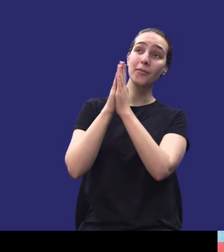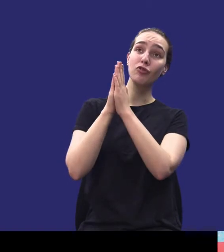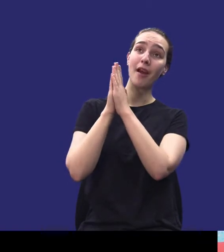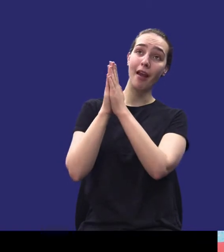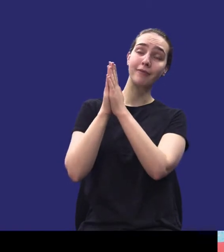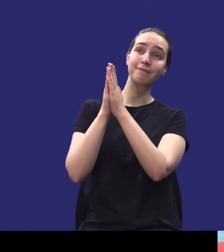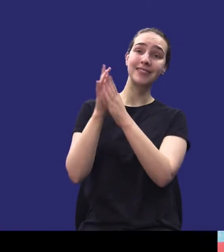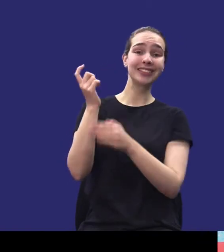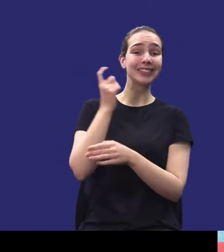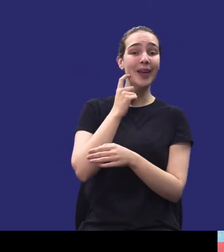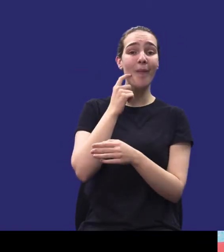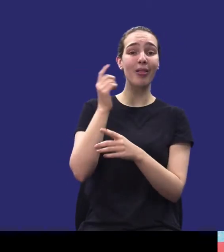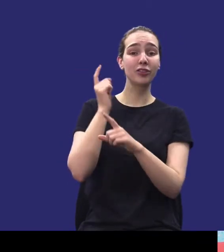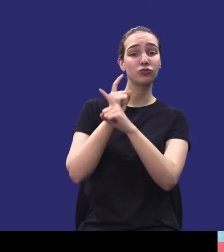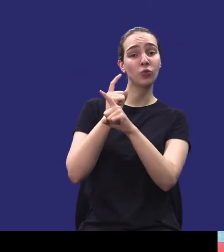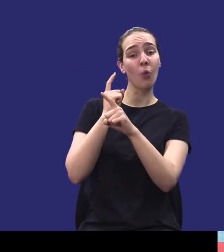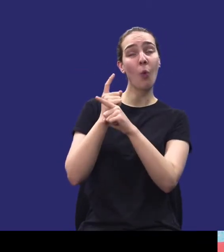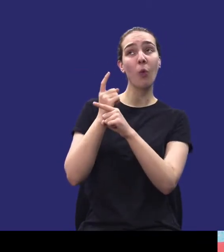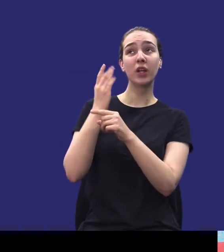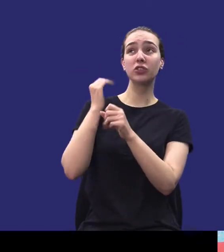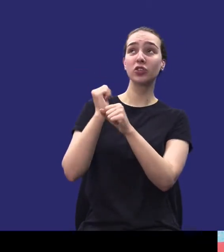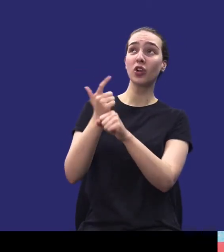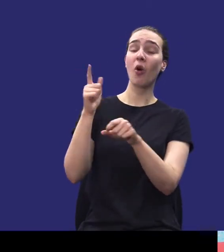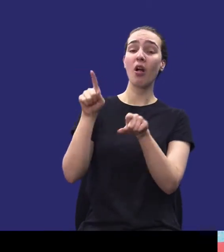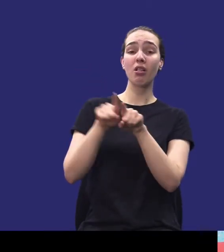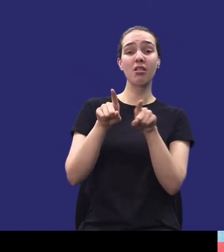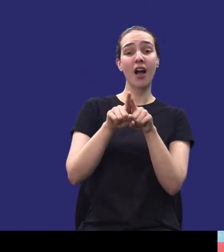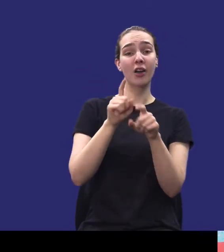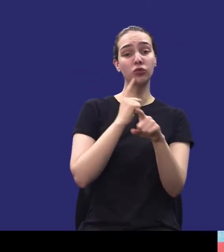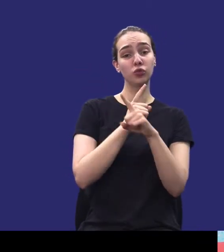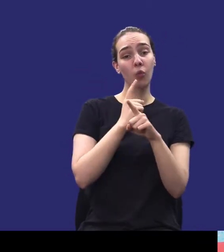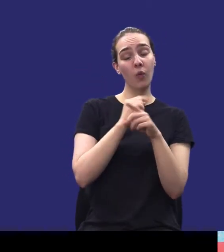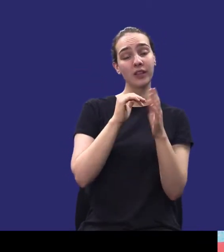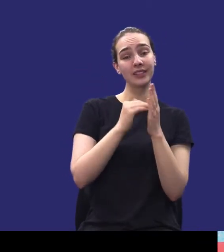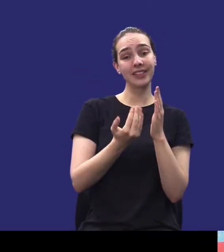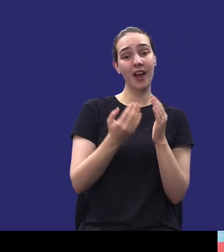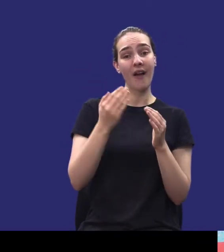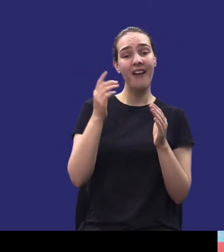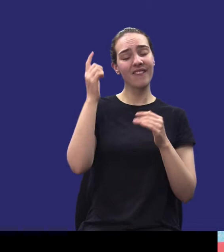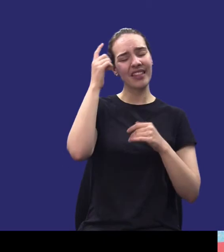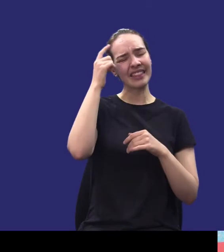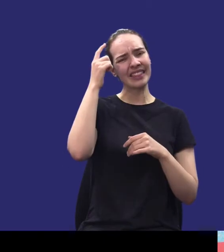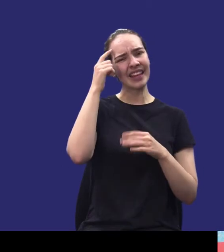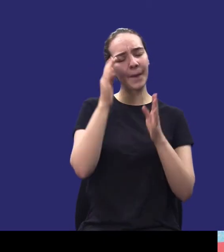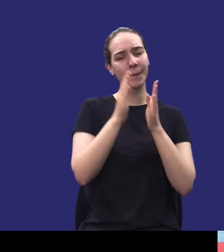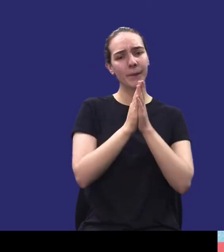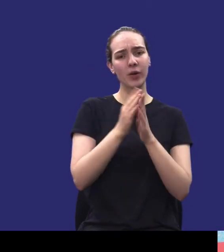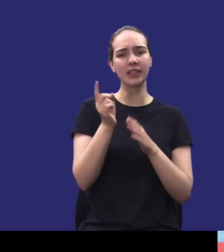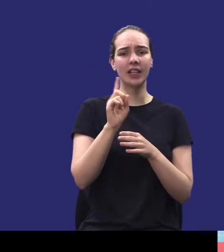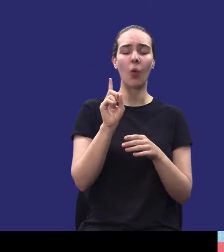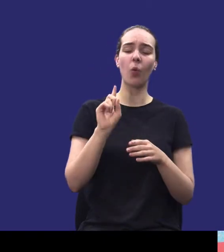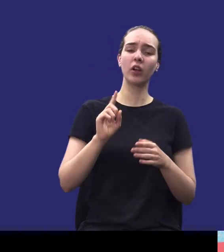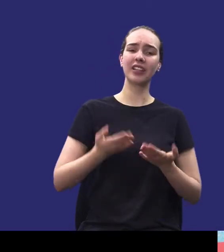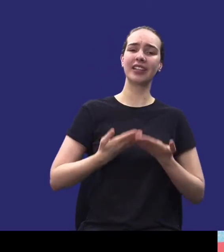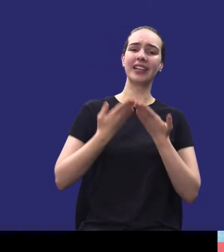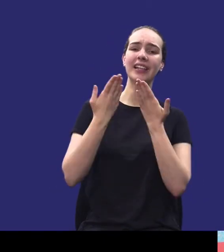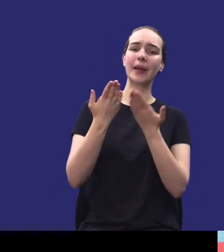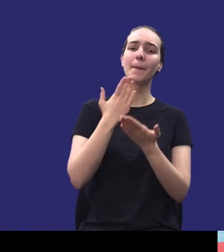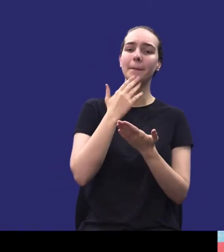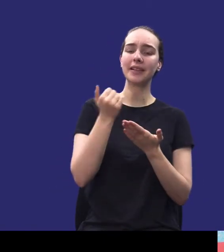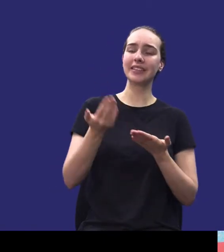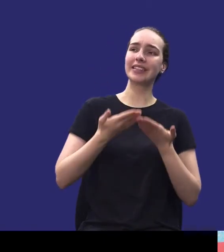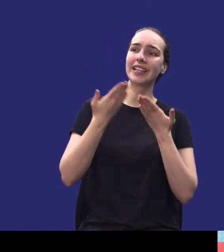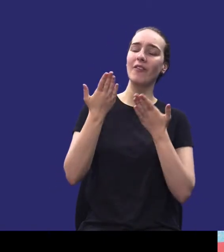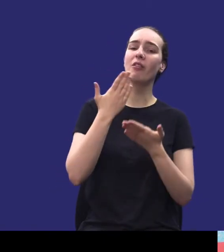just talking to God like we're talking now. So maybe have a think today about what you could give, just like the lady in the story, and give it with a thankful